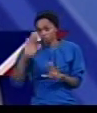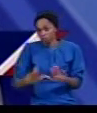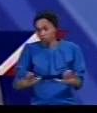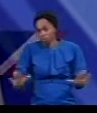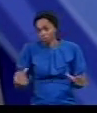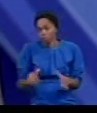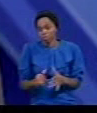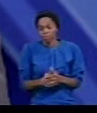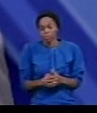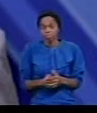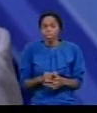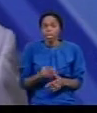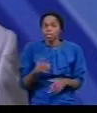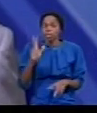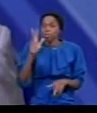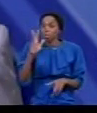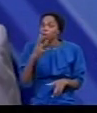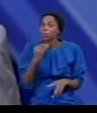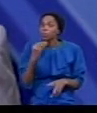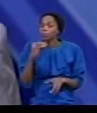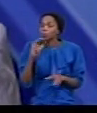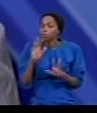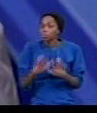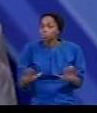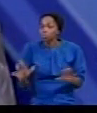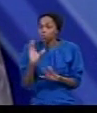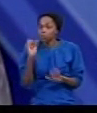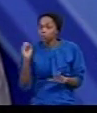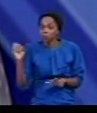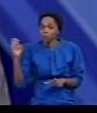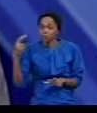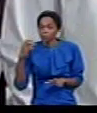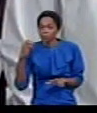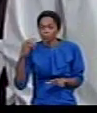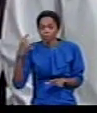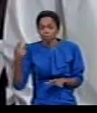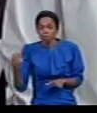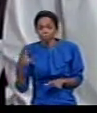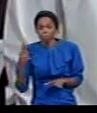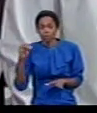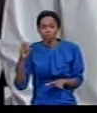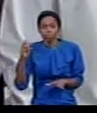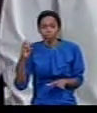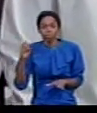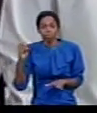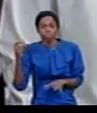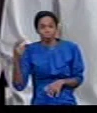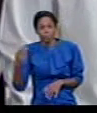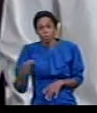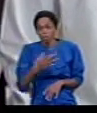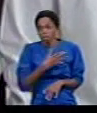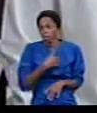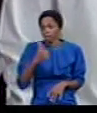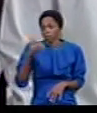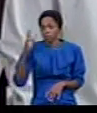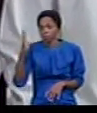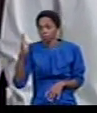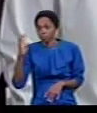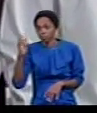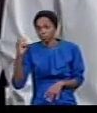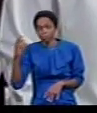They stood firm, they walked consistently, and the Lord manifests Himself in their